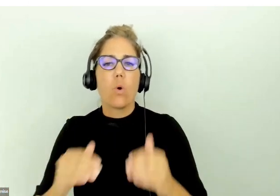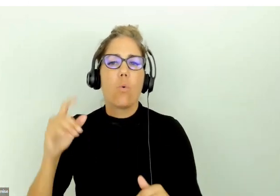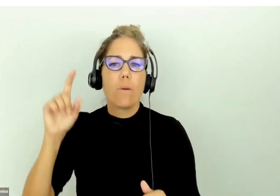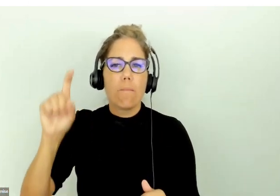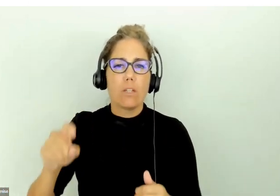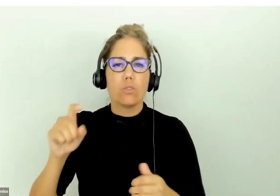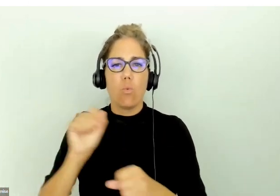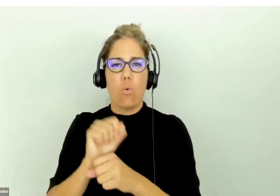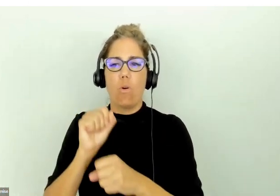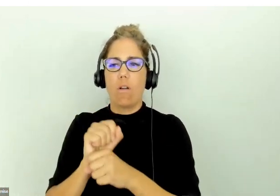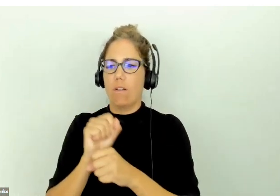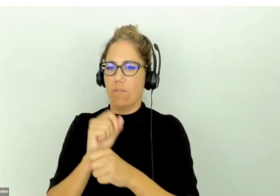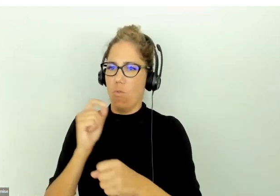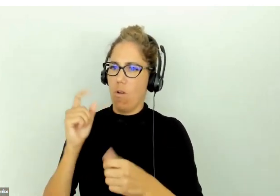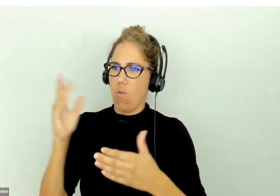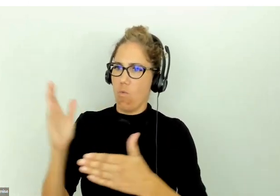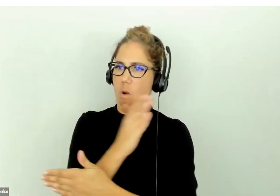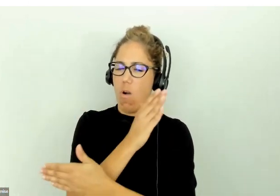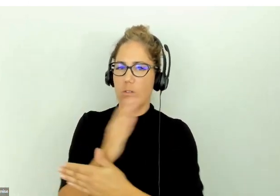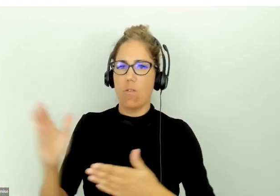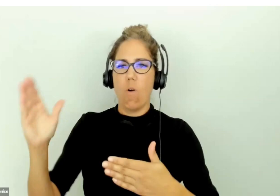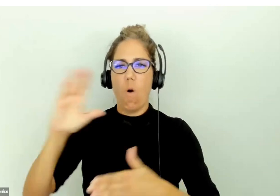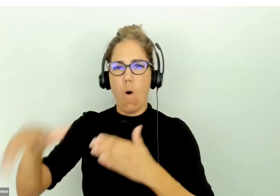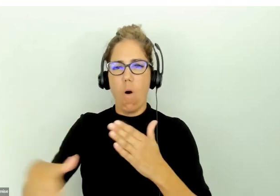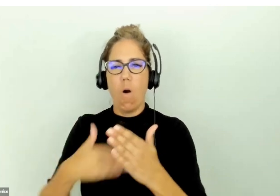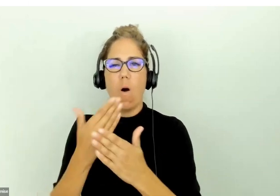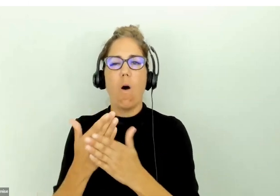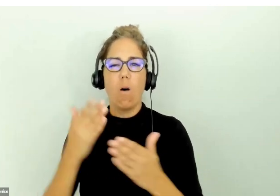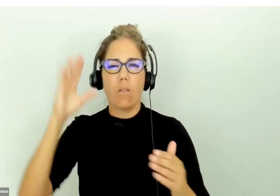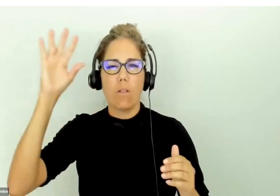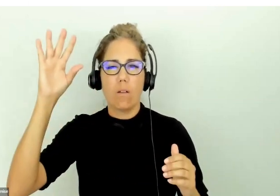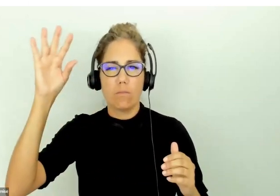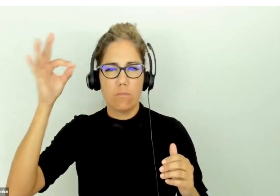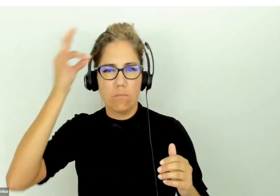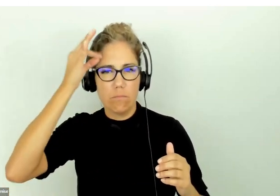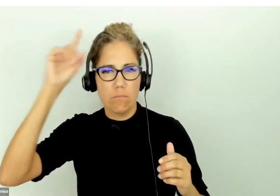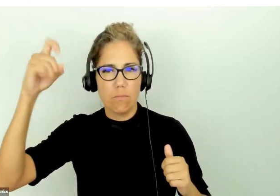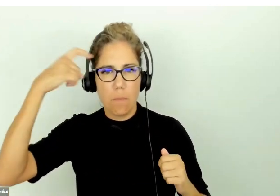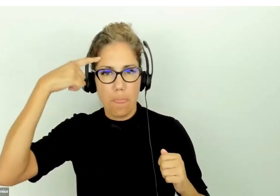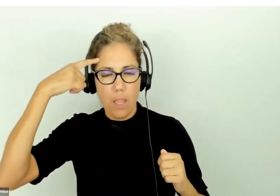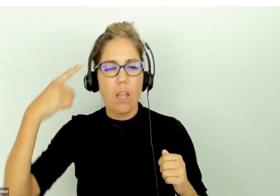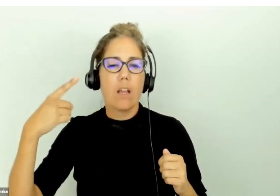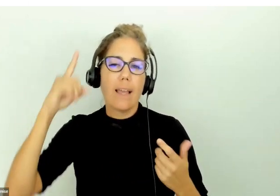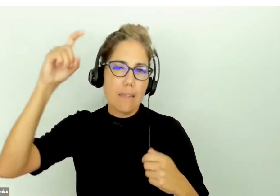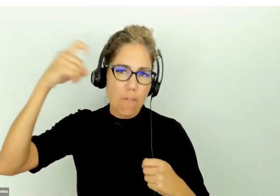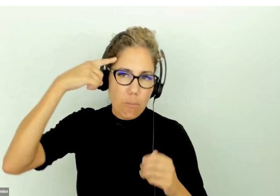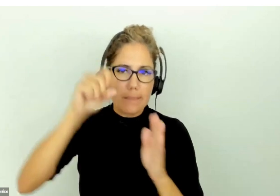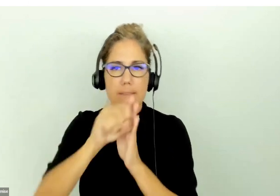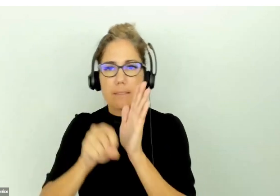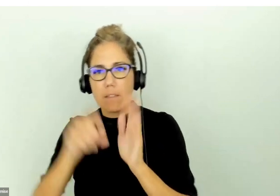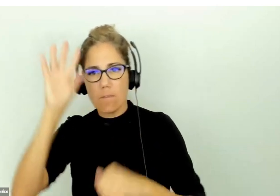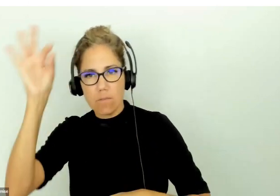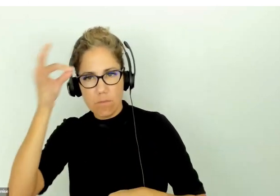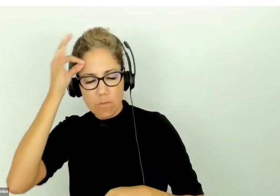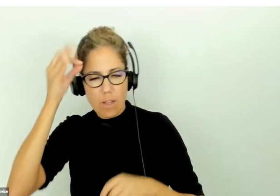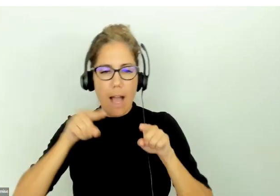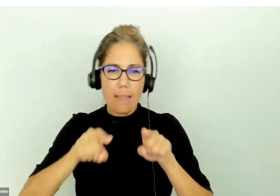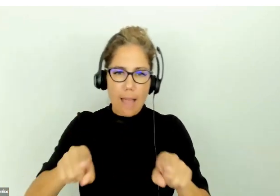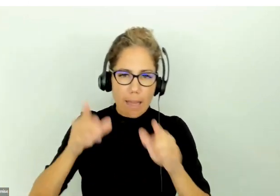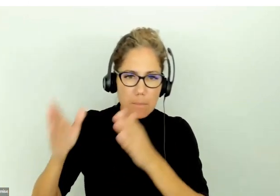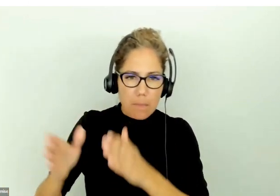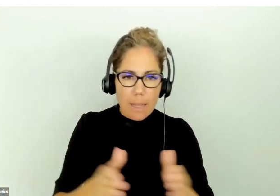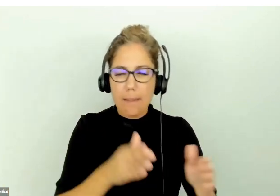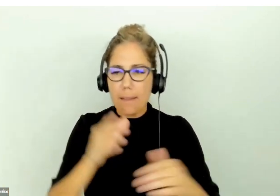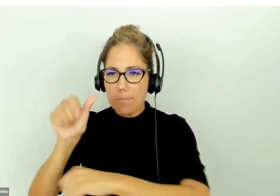across all levels of government to make progress in these areas and intend to do so as we move forward. Aligned planning and implementation